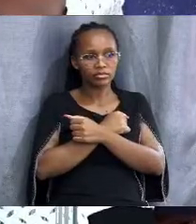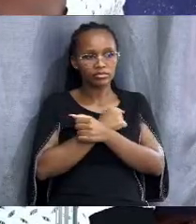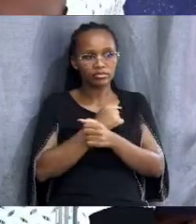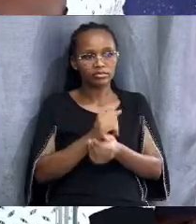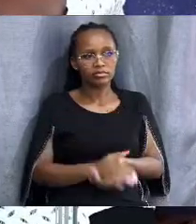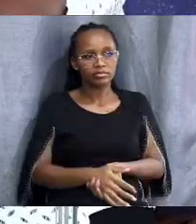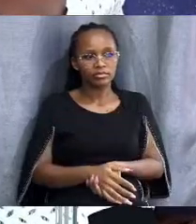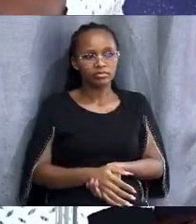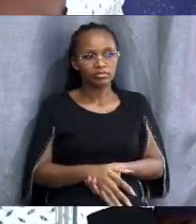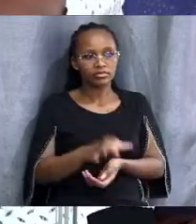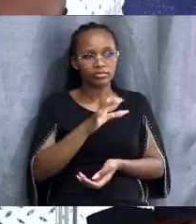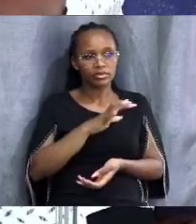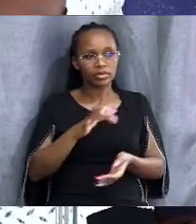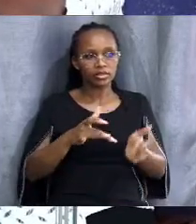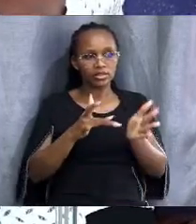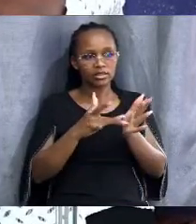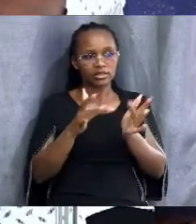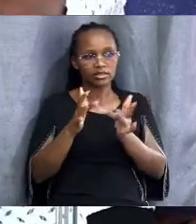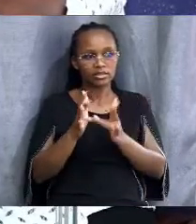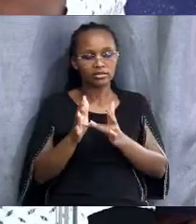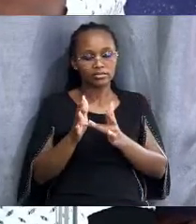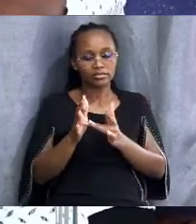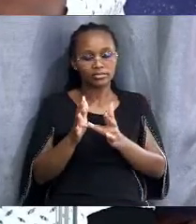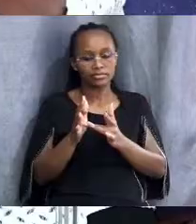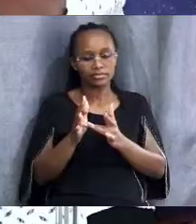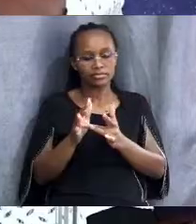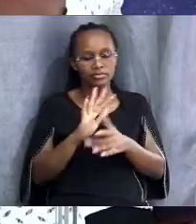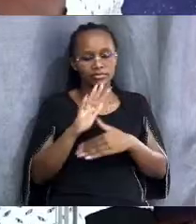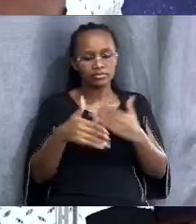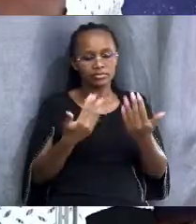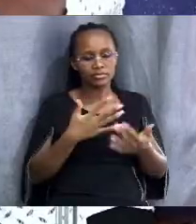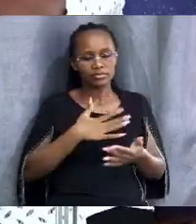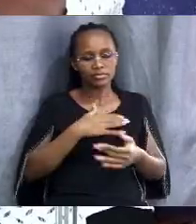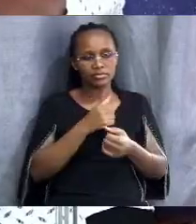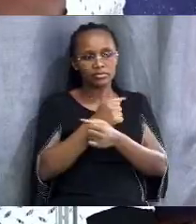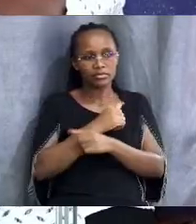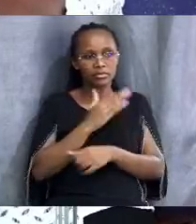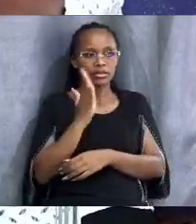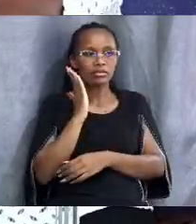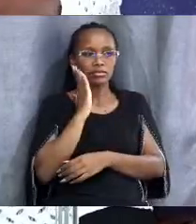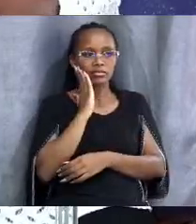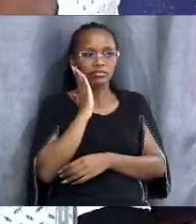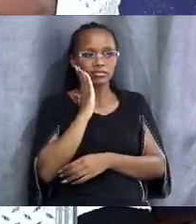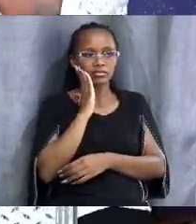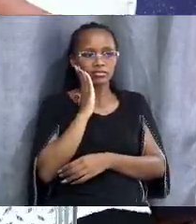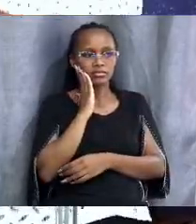missed. Rest in peace, my precious Jade, with all my love, Mom.